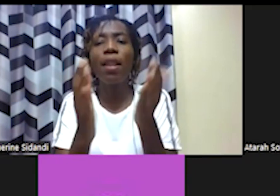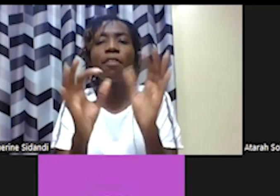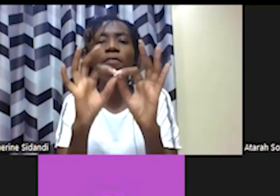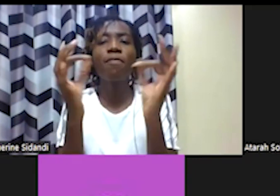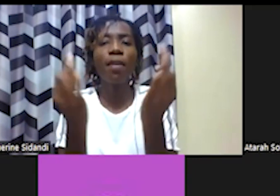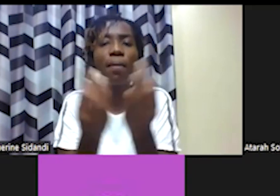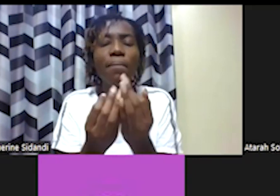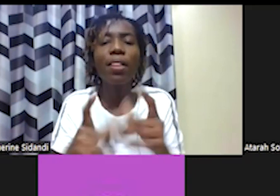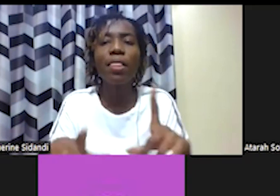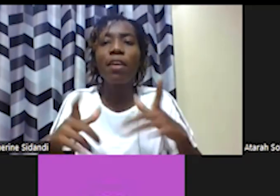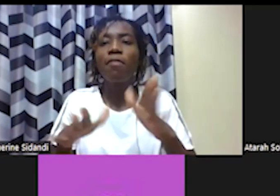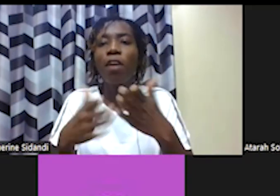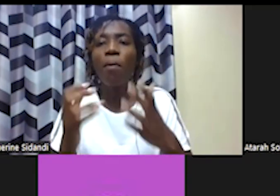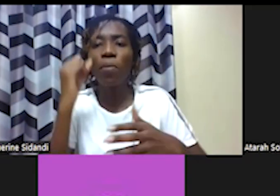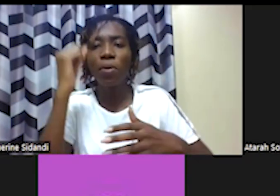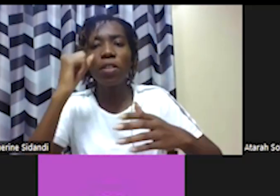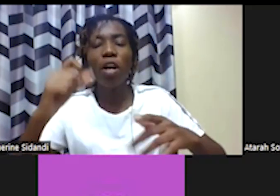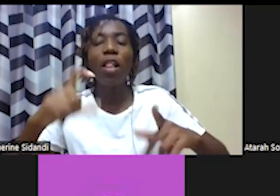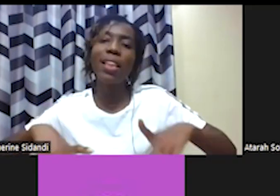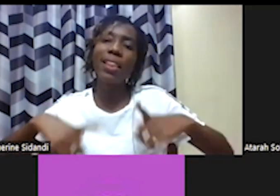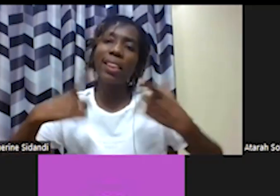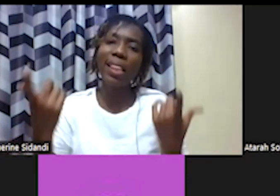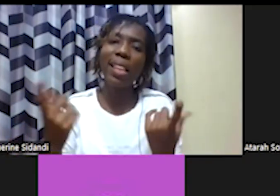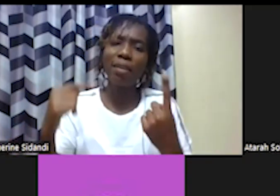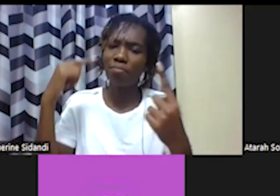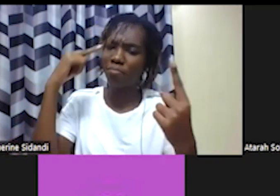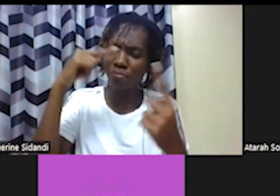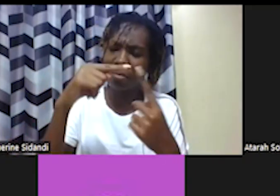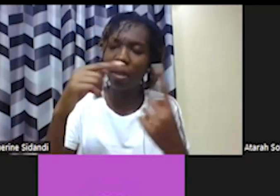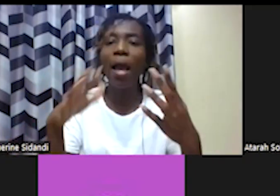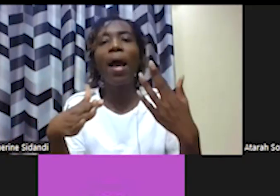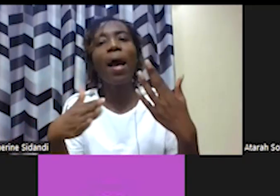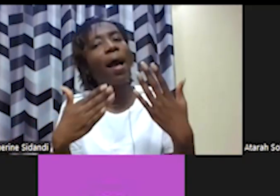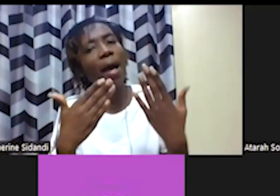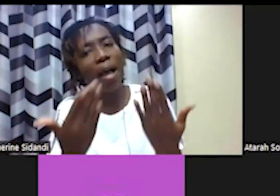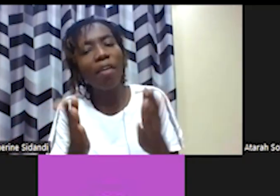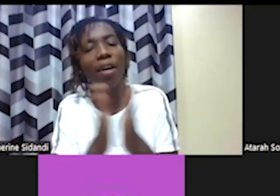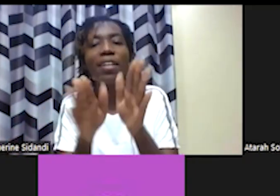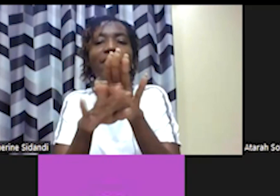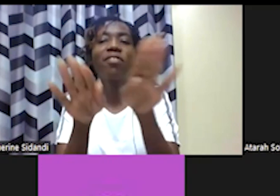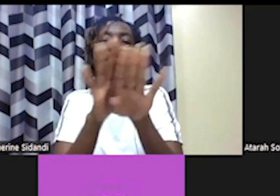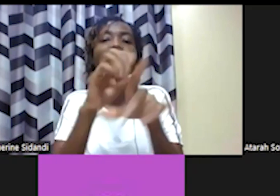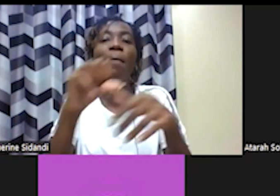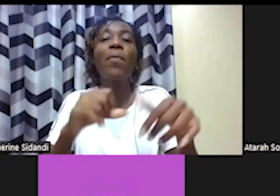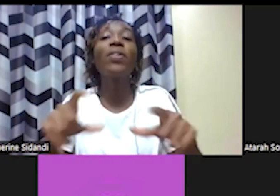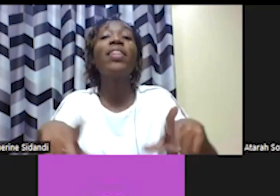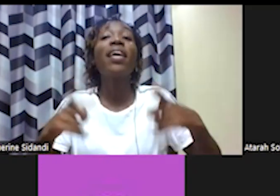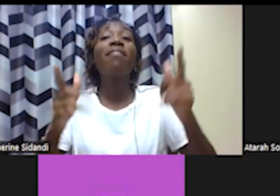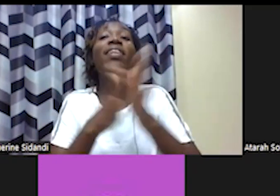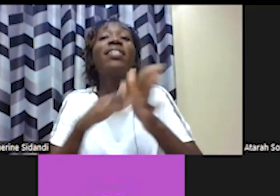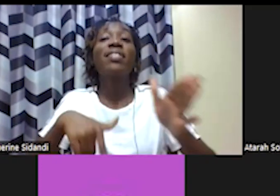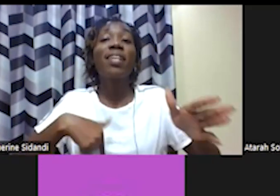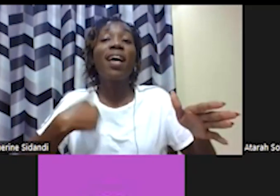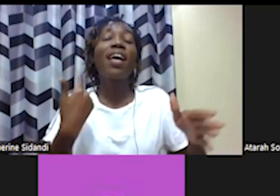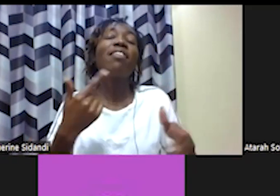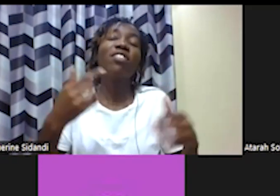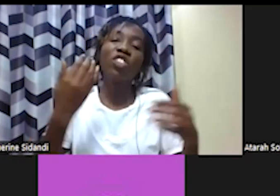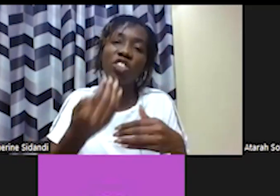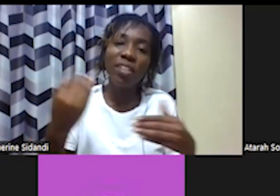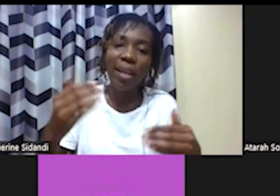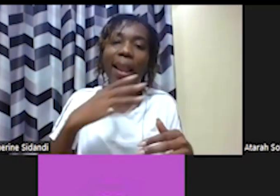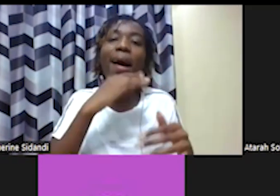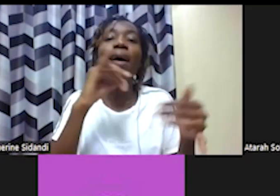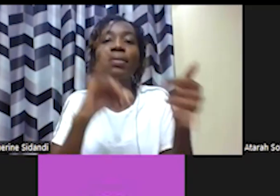your political life or leadership ambitions, and everything about your life and yourself, your children, your